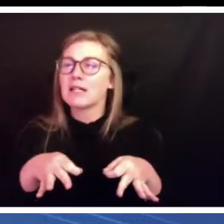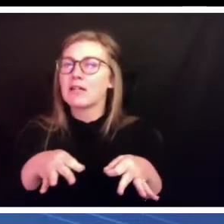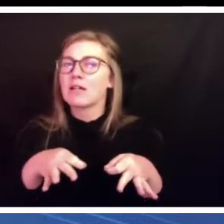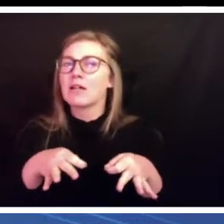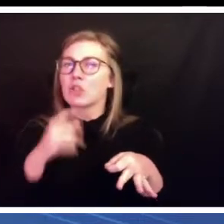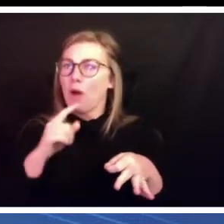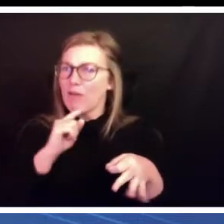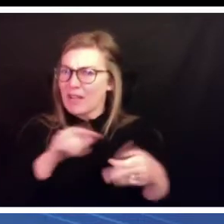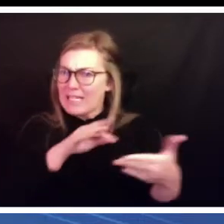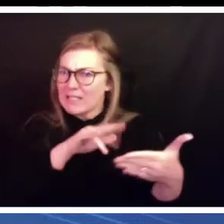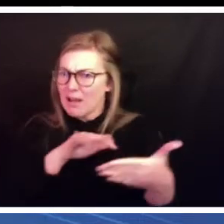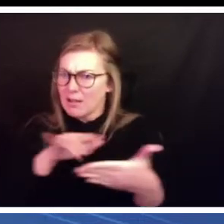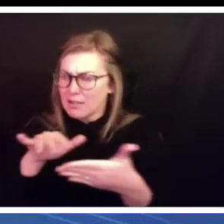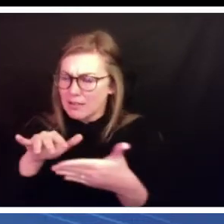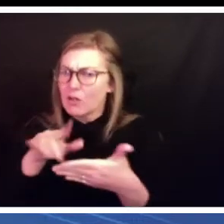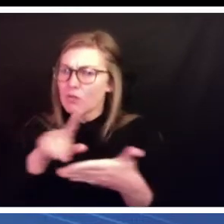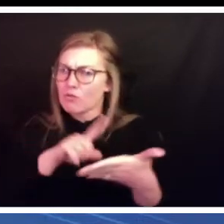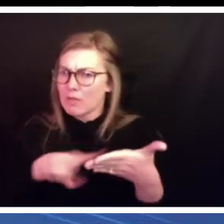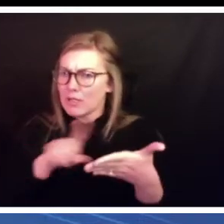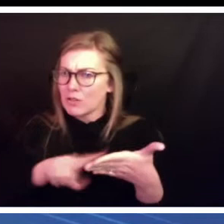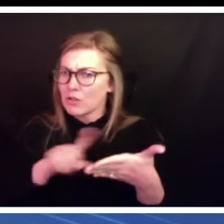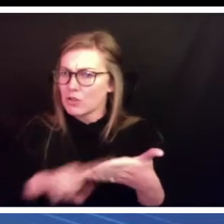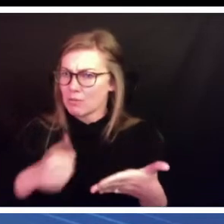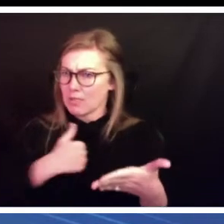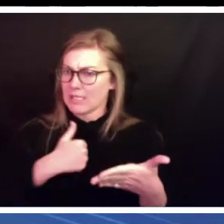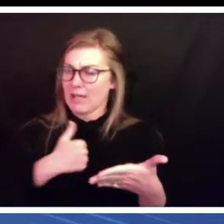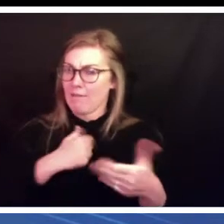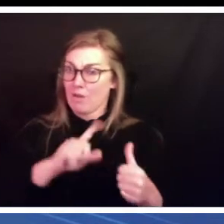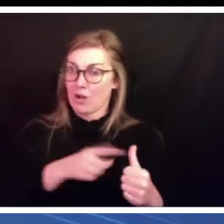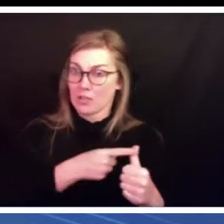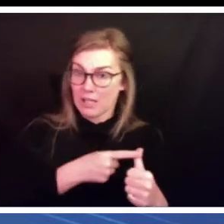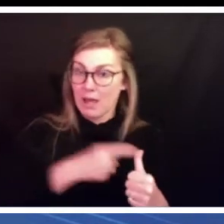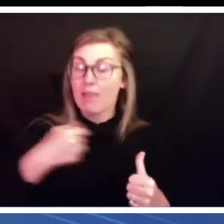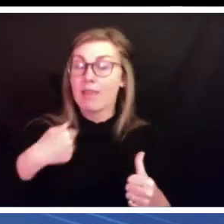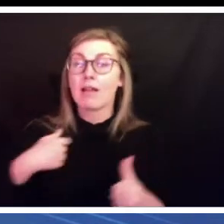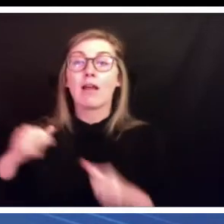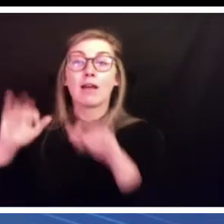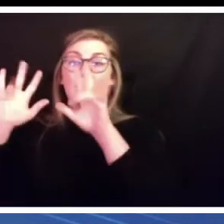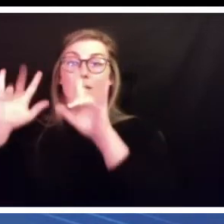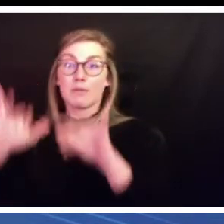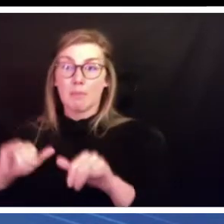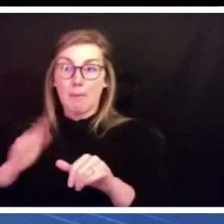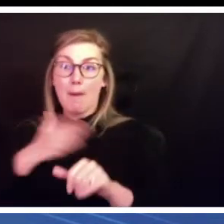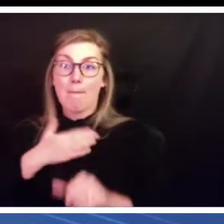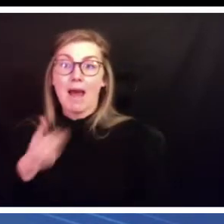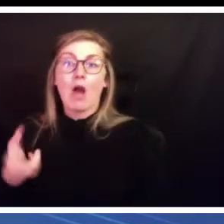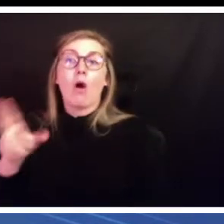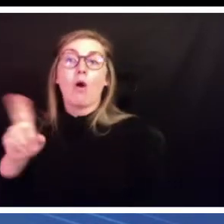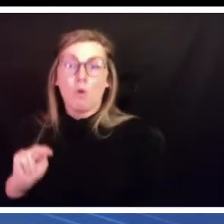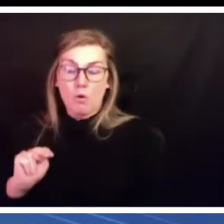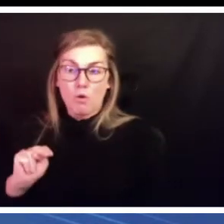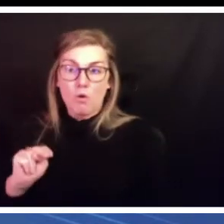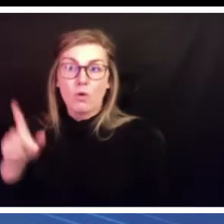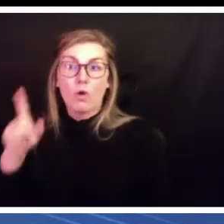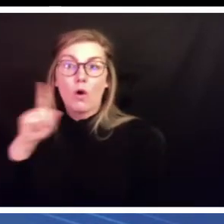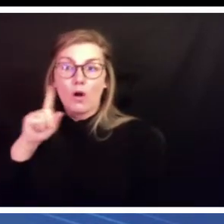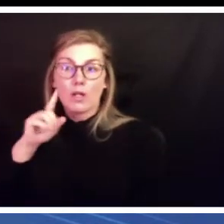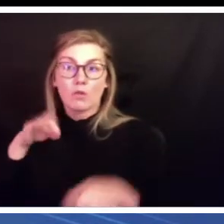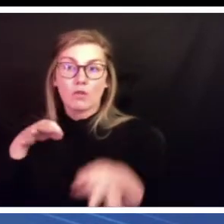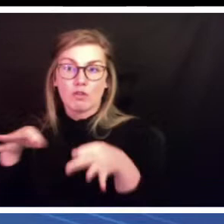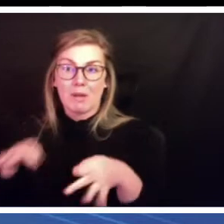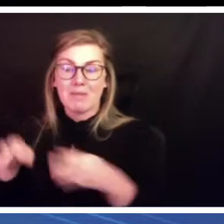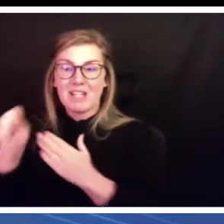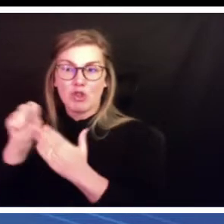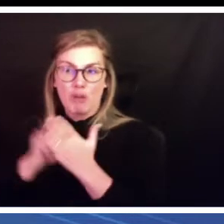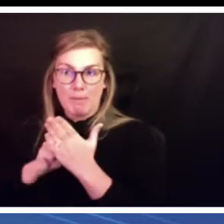and then, um, wrote out, uh, my own, uh, script for the audio description, which I then had a couple